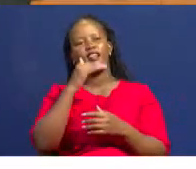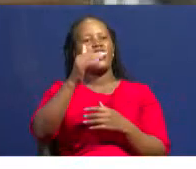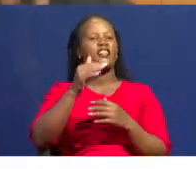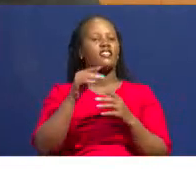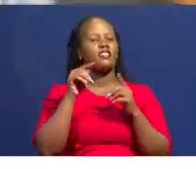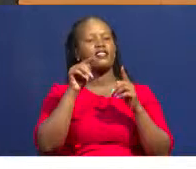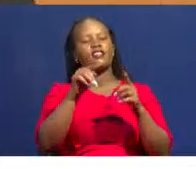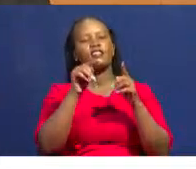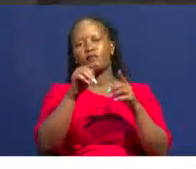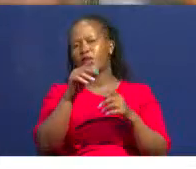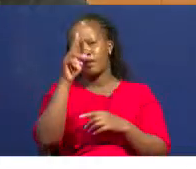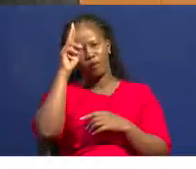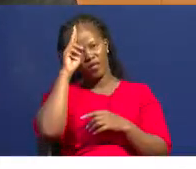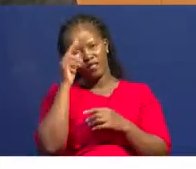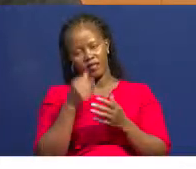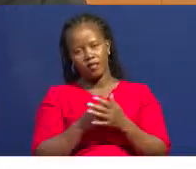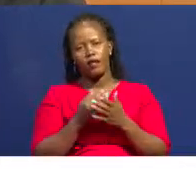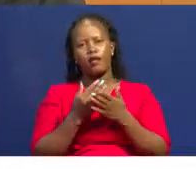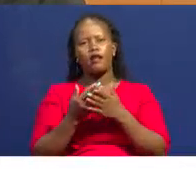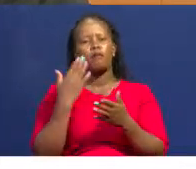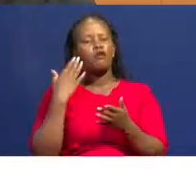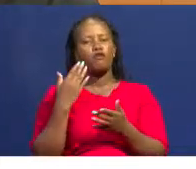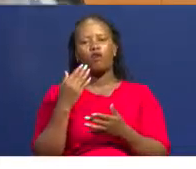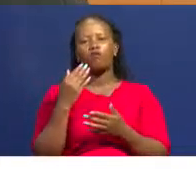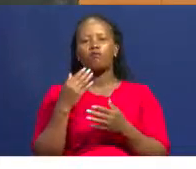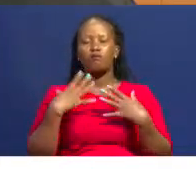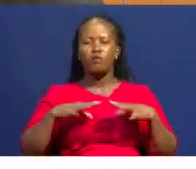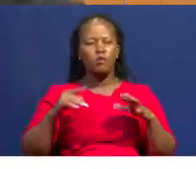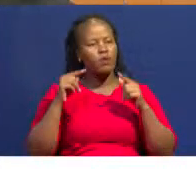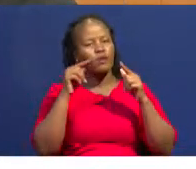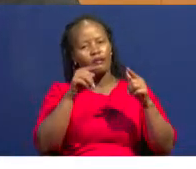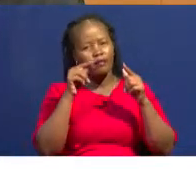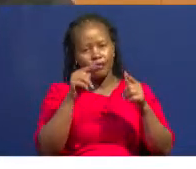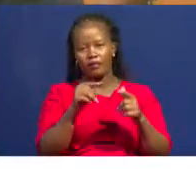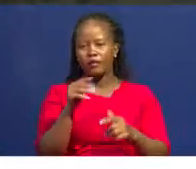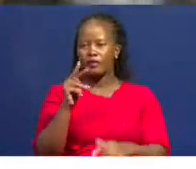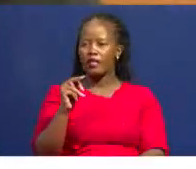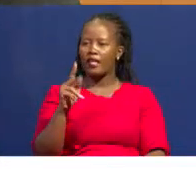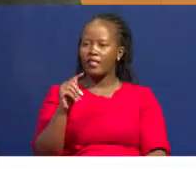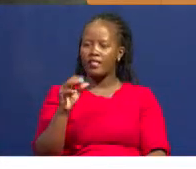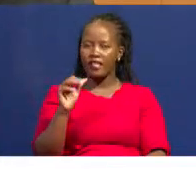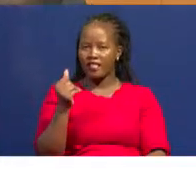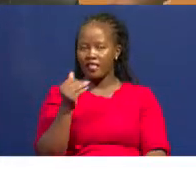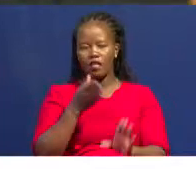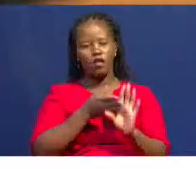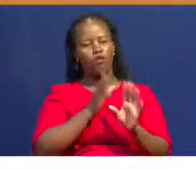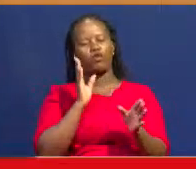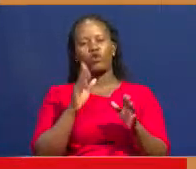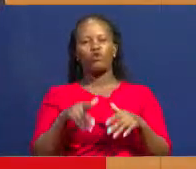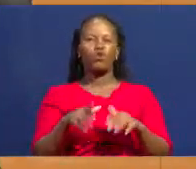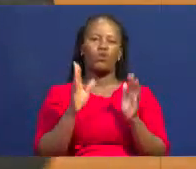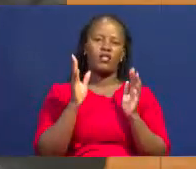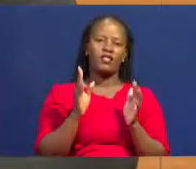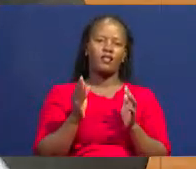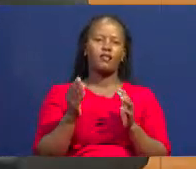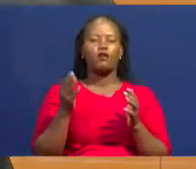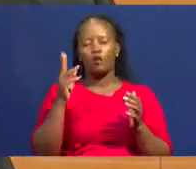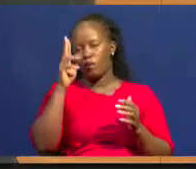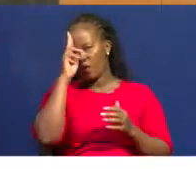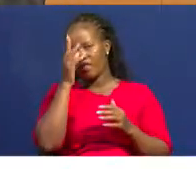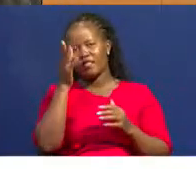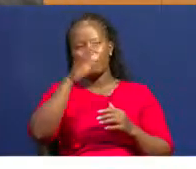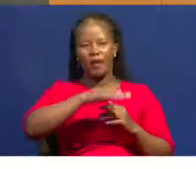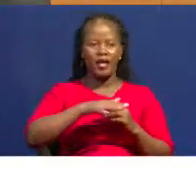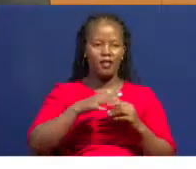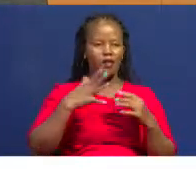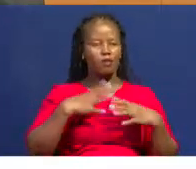were removed on the road. Everybody was blaming NTSA. Then again came the police. Again we came here. We removed again the police from the road. This